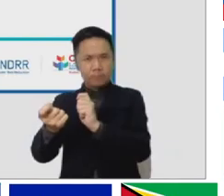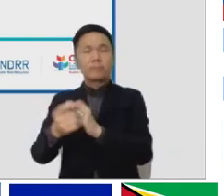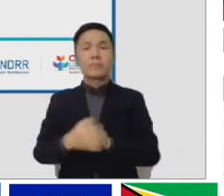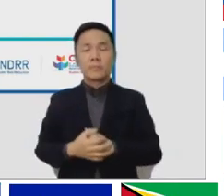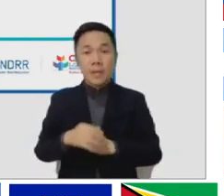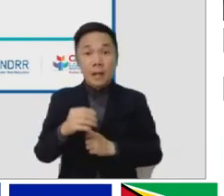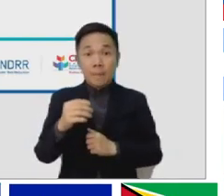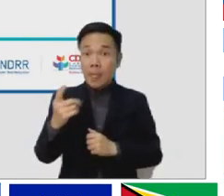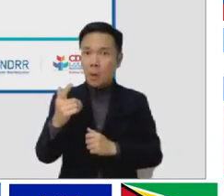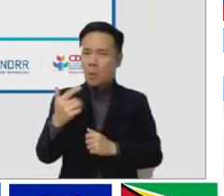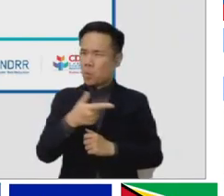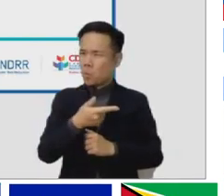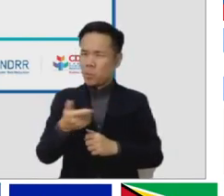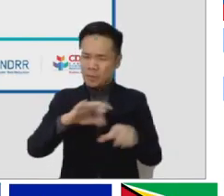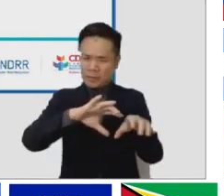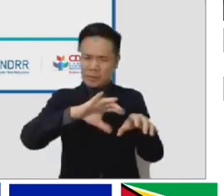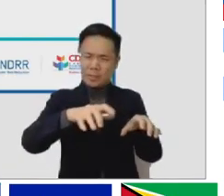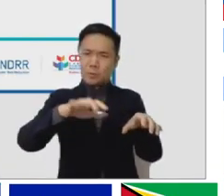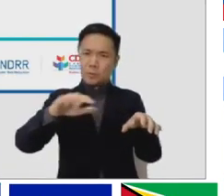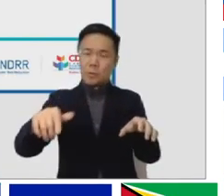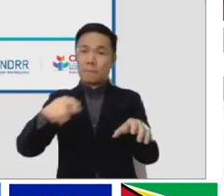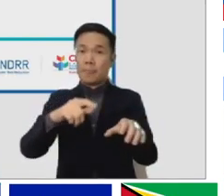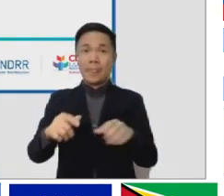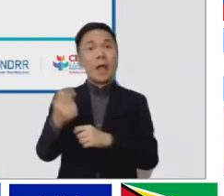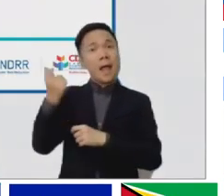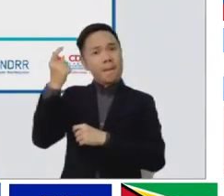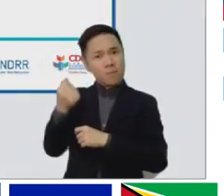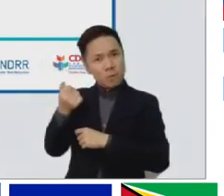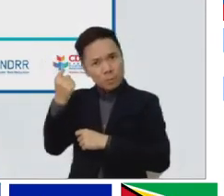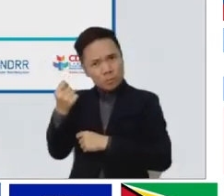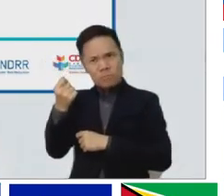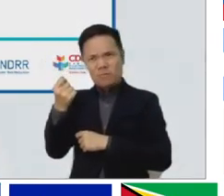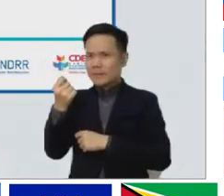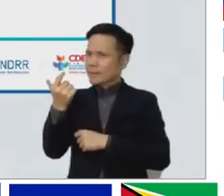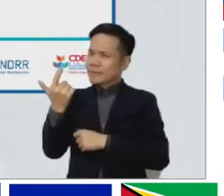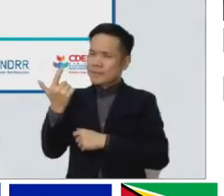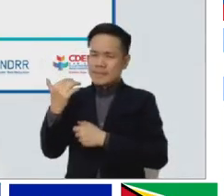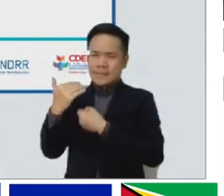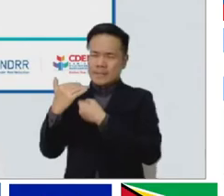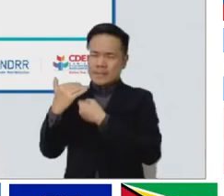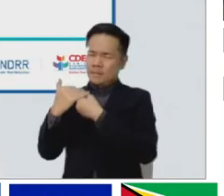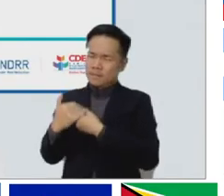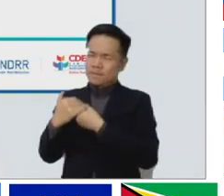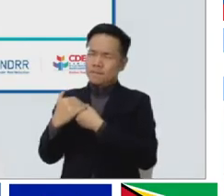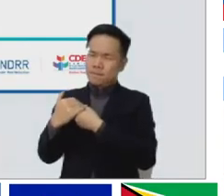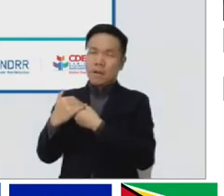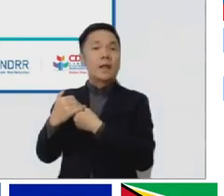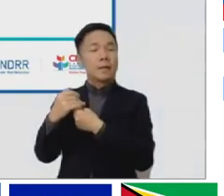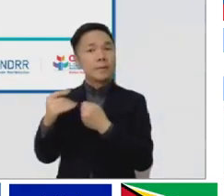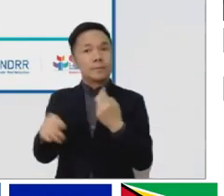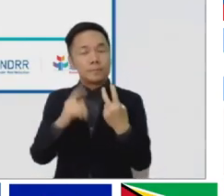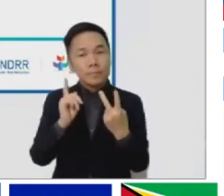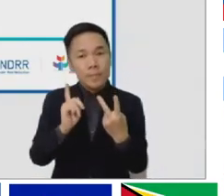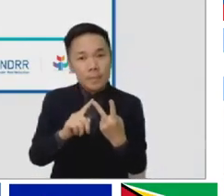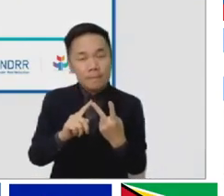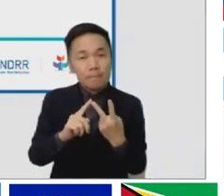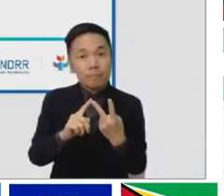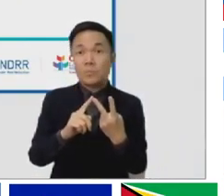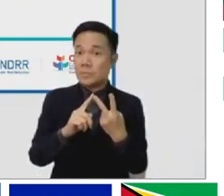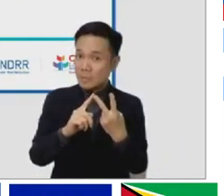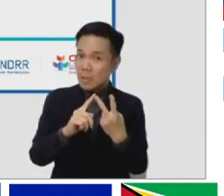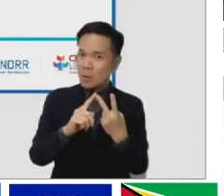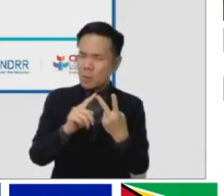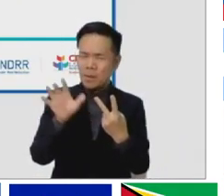pressure on our social protection systems. And I think it taught us quite a lot about the real importance